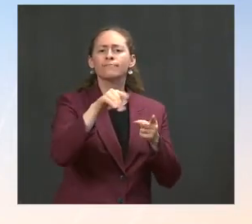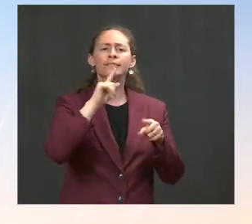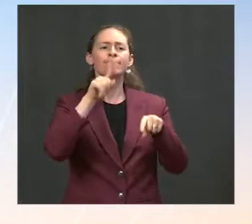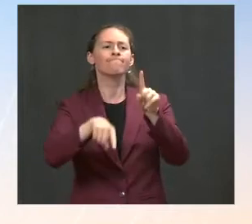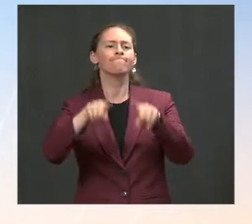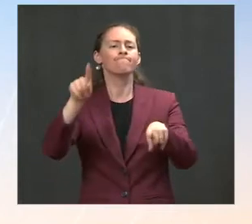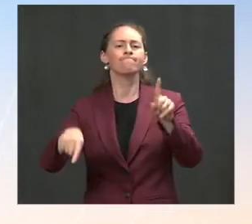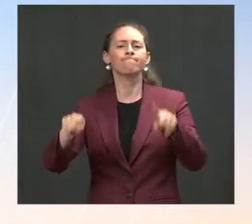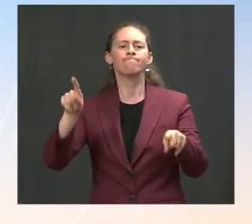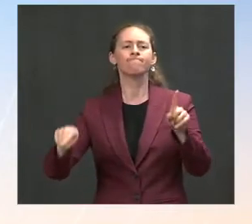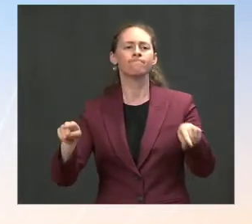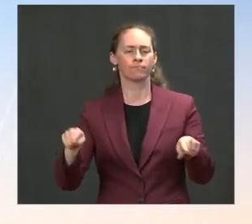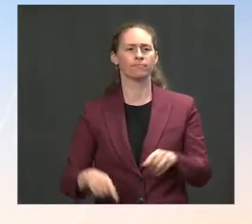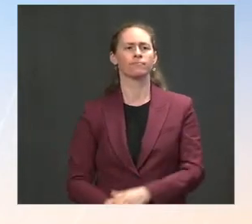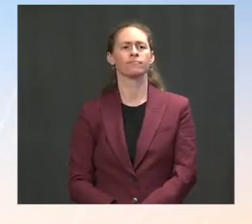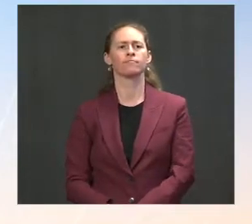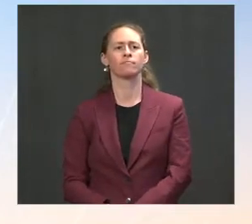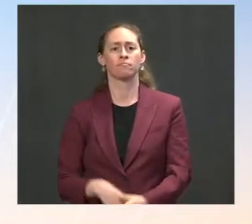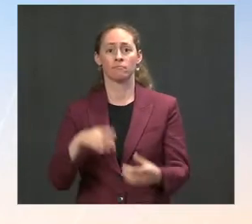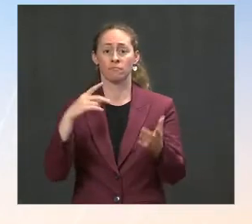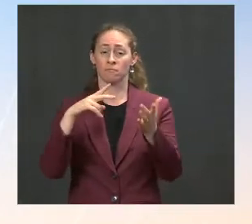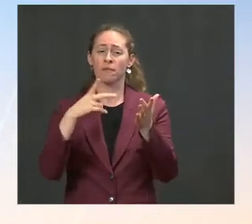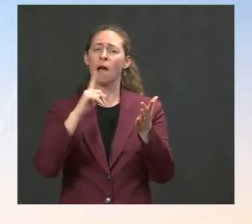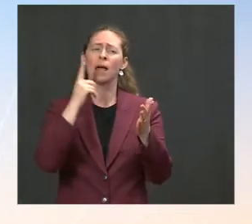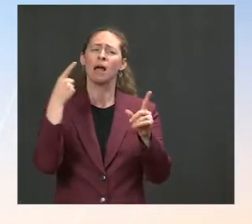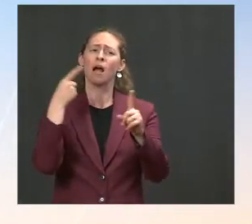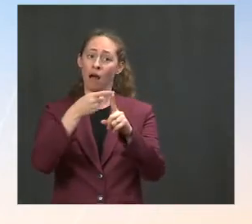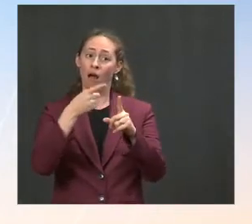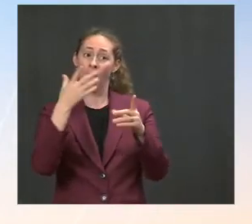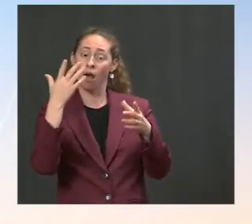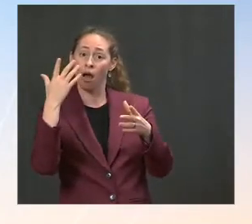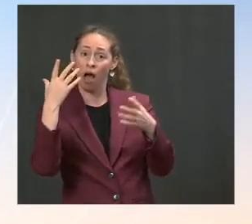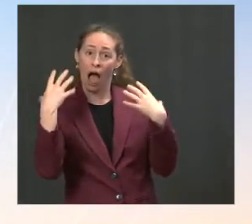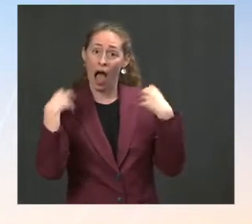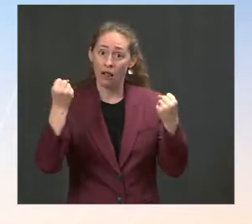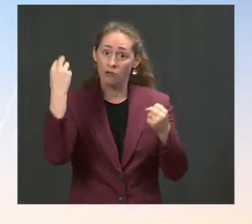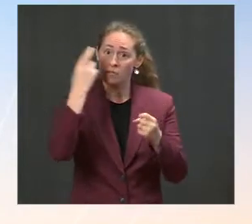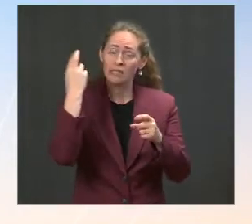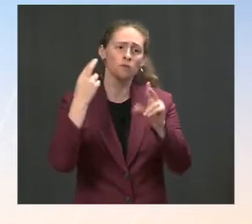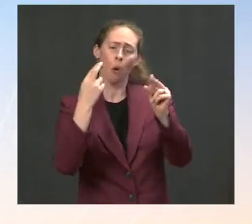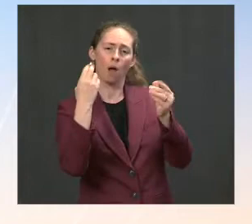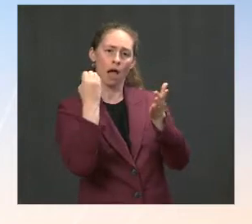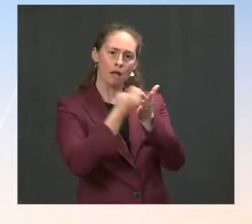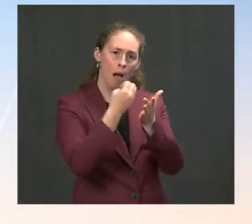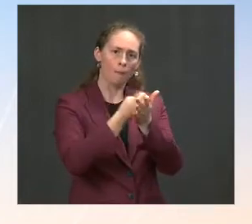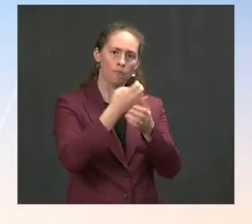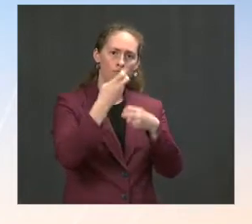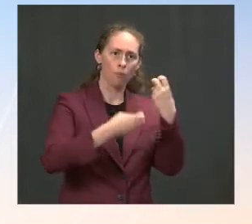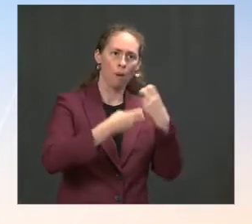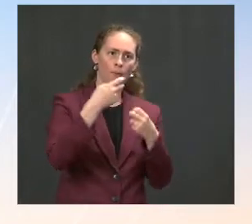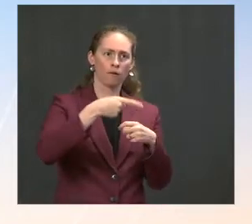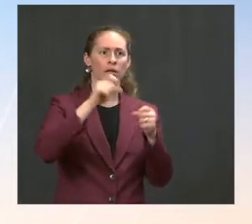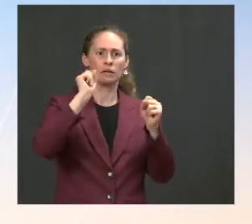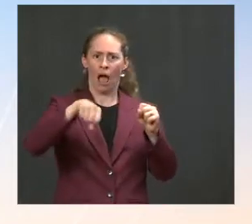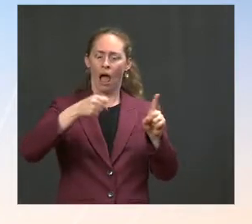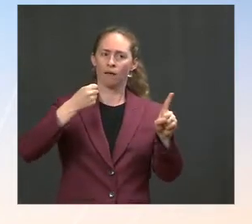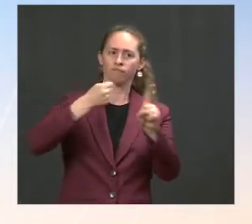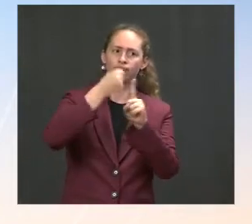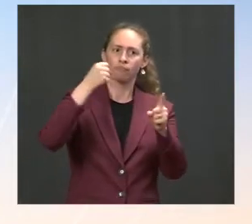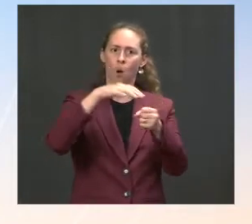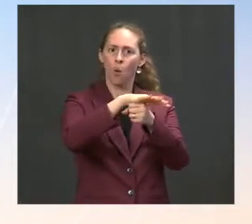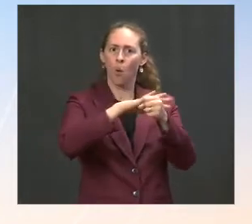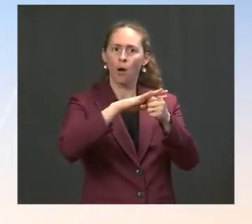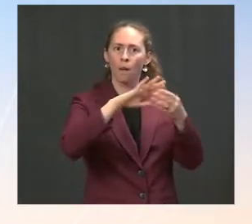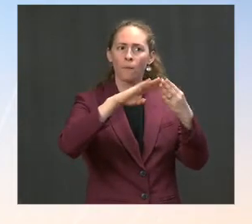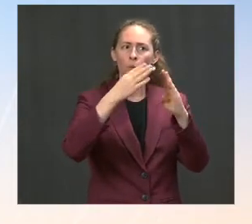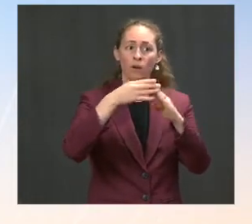a health issue, it's a huge health issue. It's an economic issue. We've seen how that can impact local communities as it may lead to